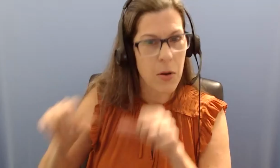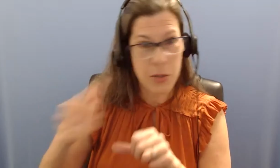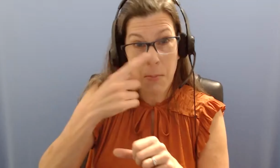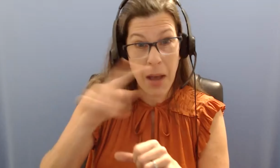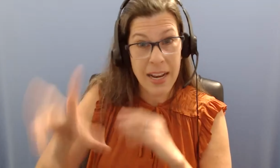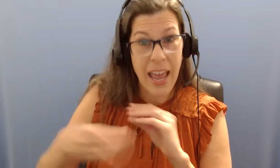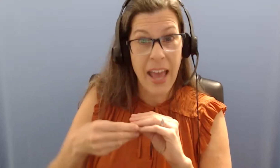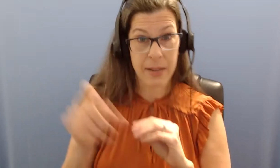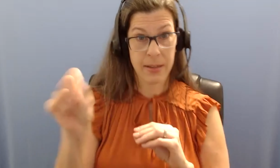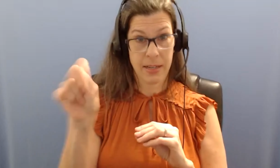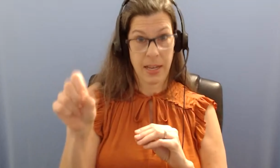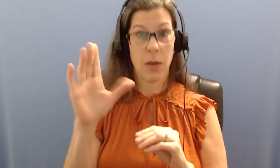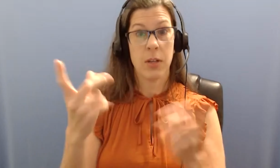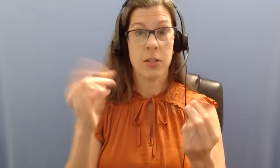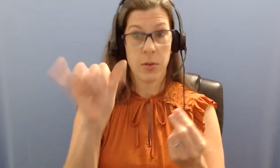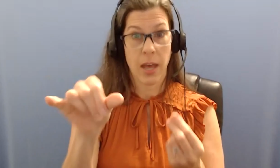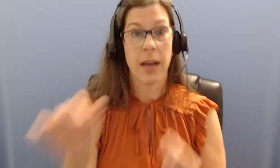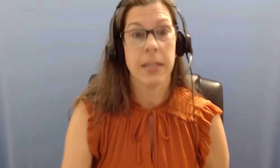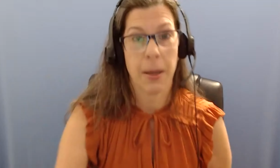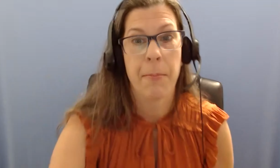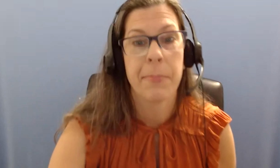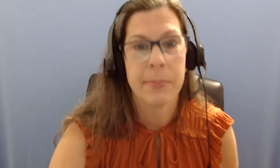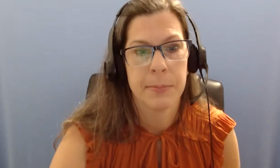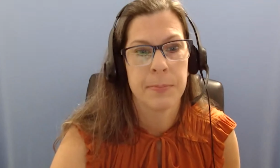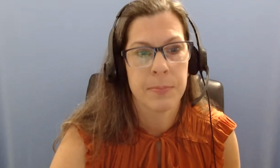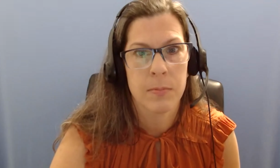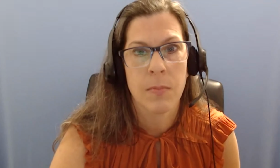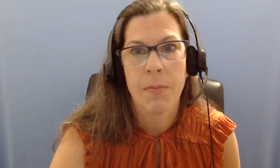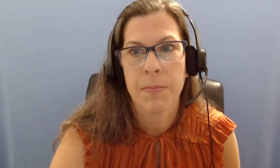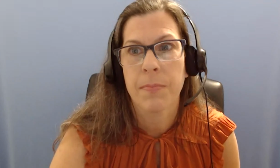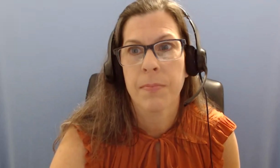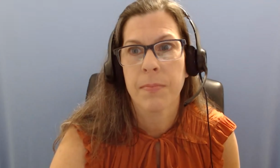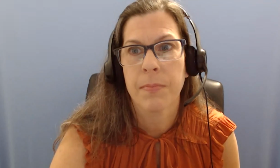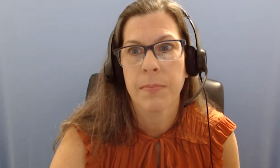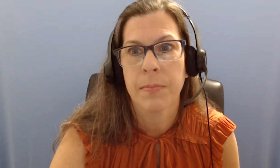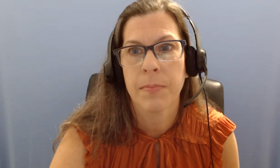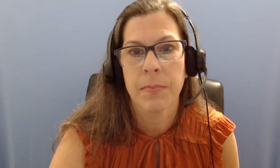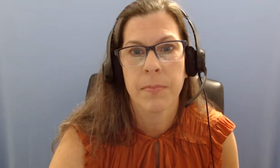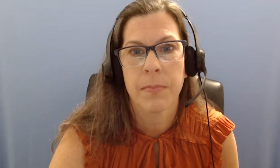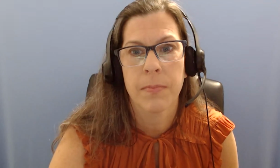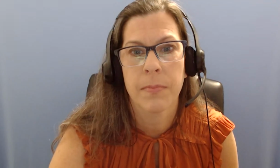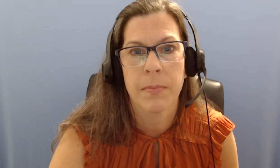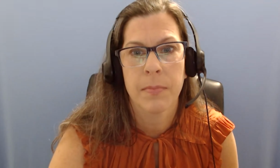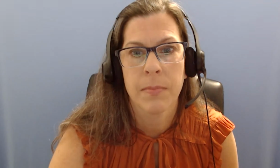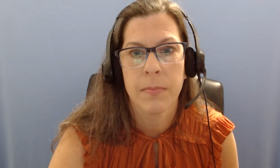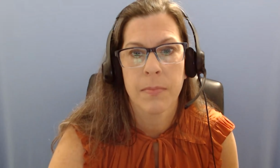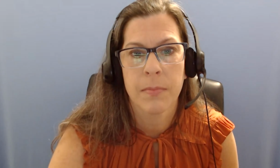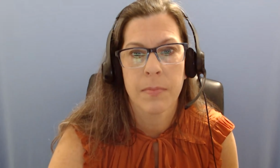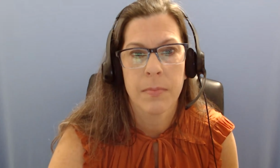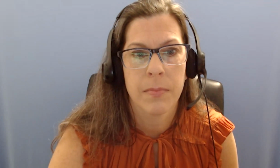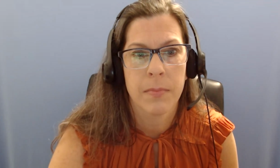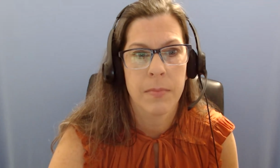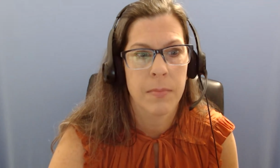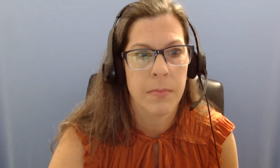chat? Yes, I can do that. Have that. Mm-hmm. Excellent, thank you. Our next presenter is Dr.